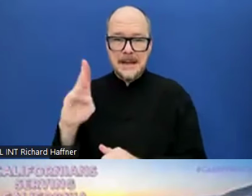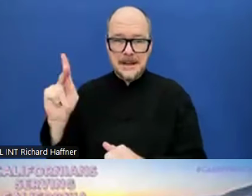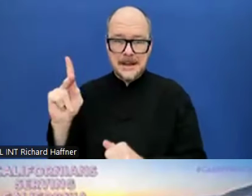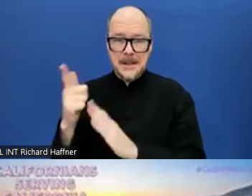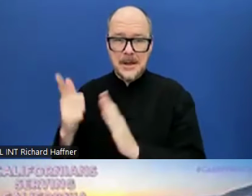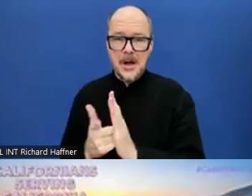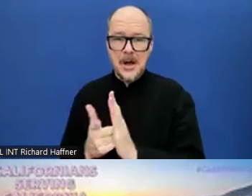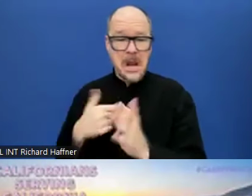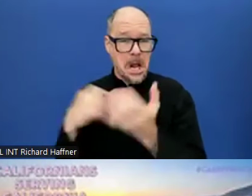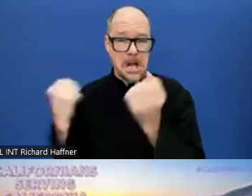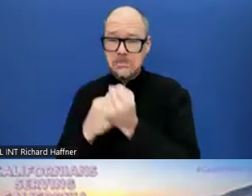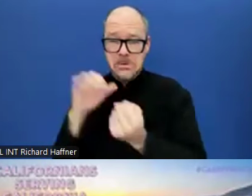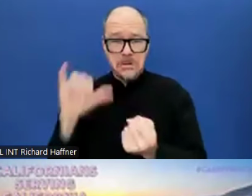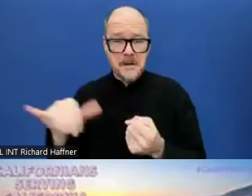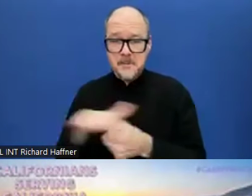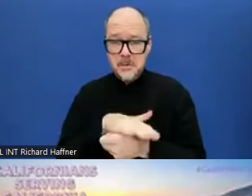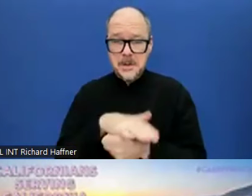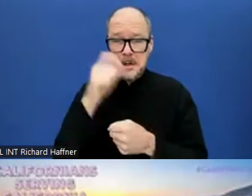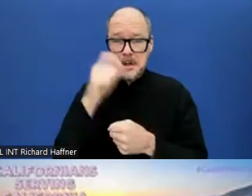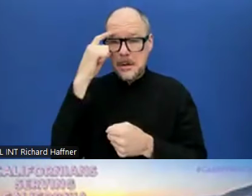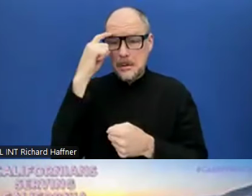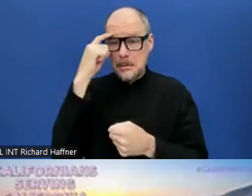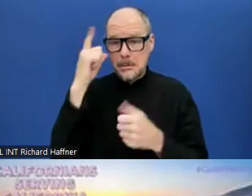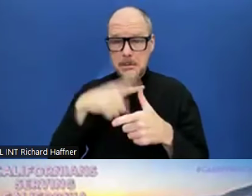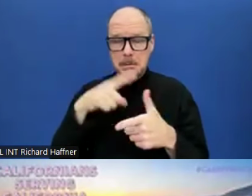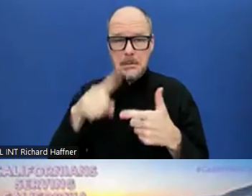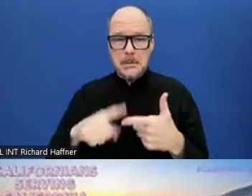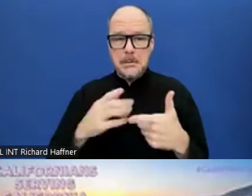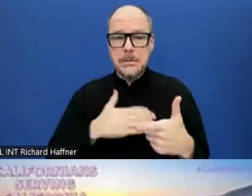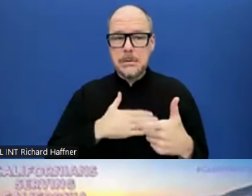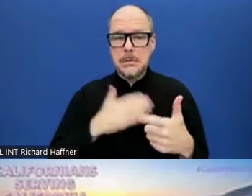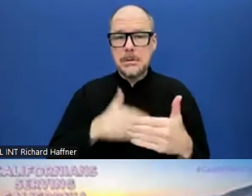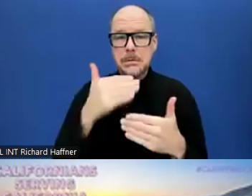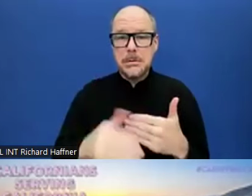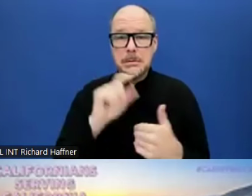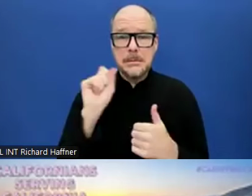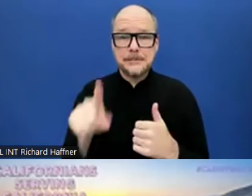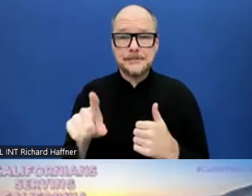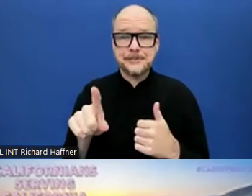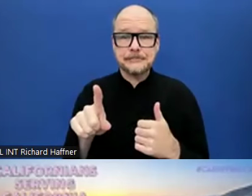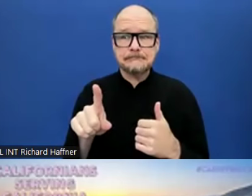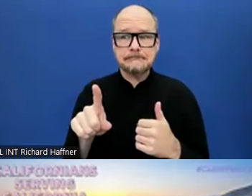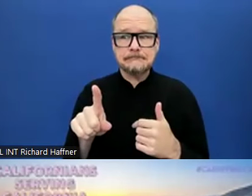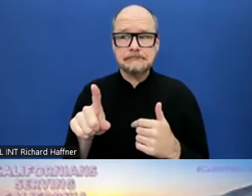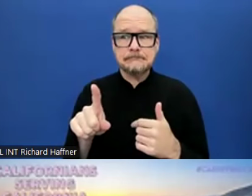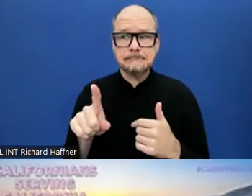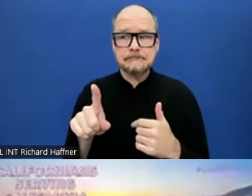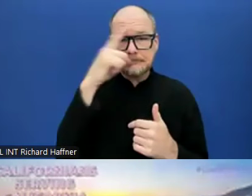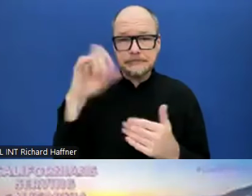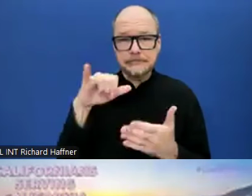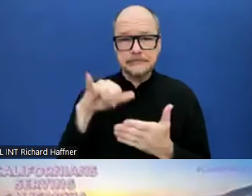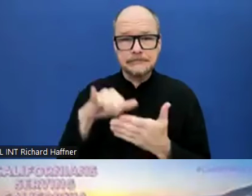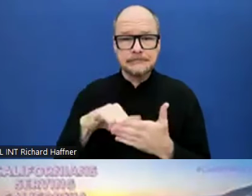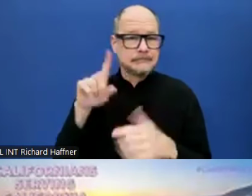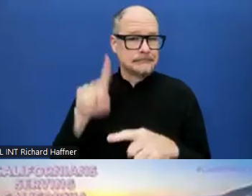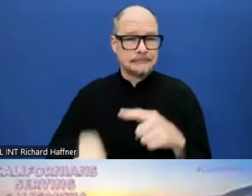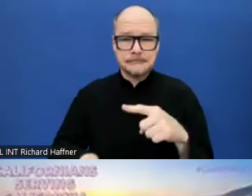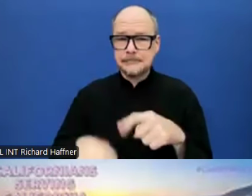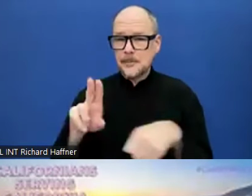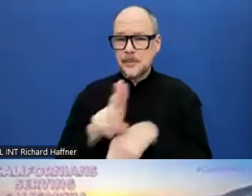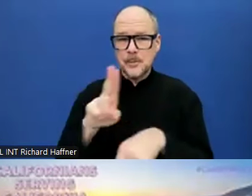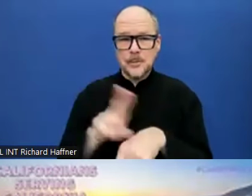fully, then my next question would be, and since it can't be done via